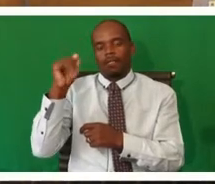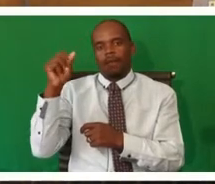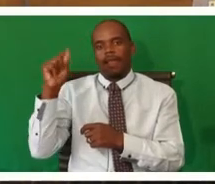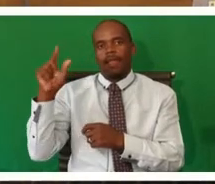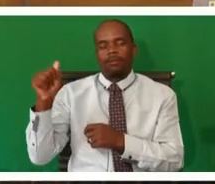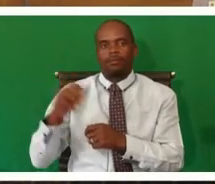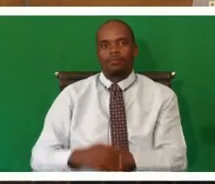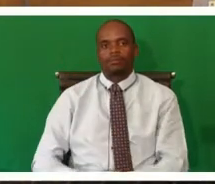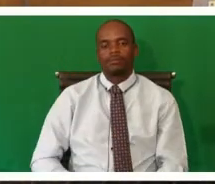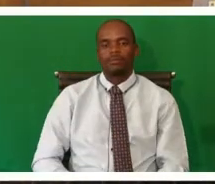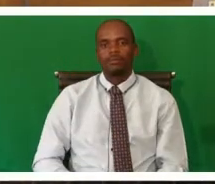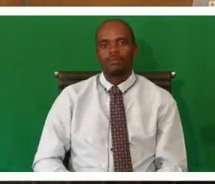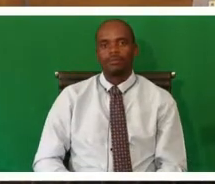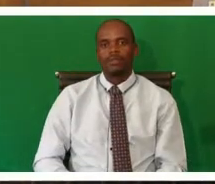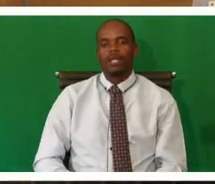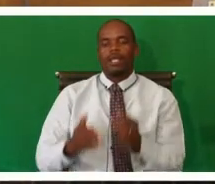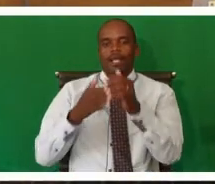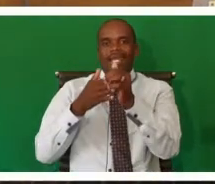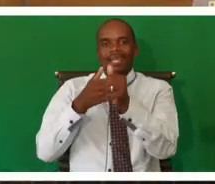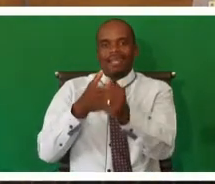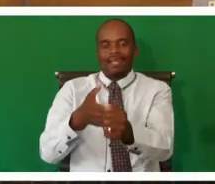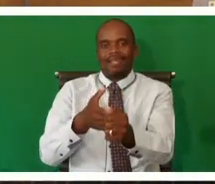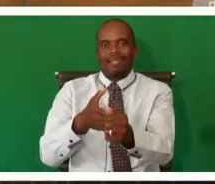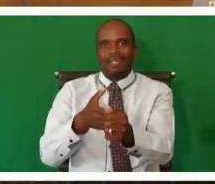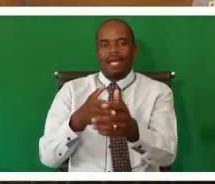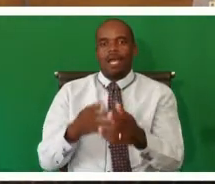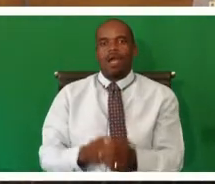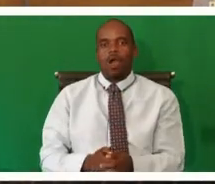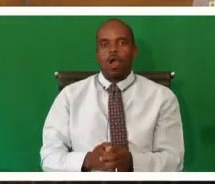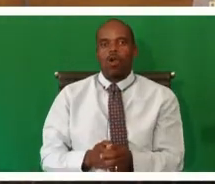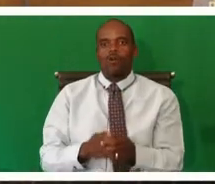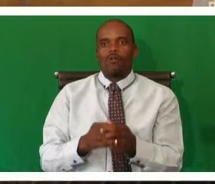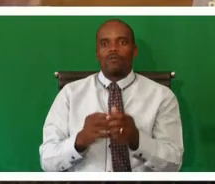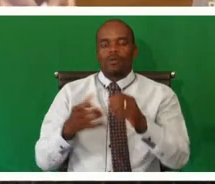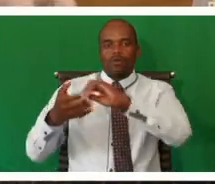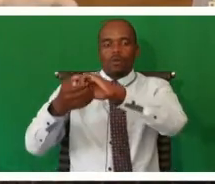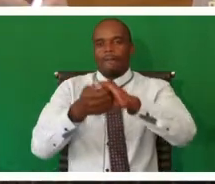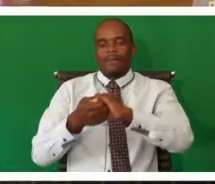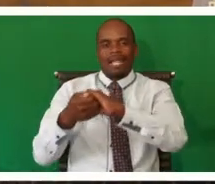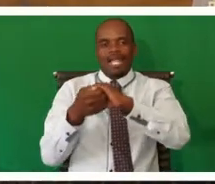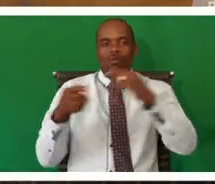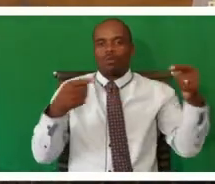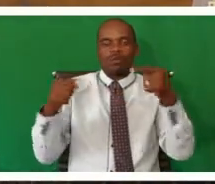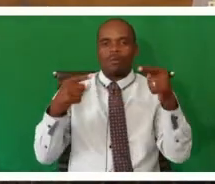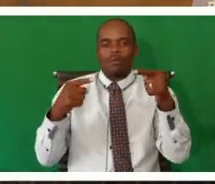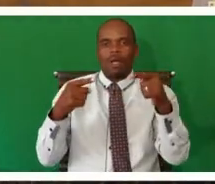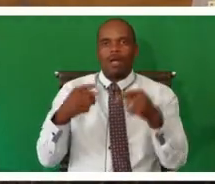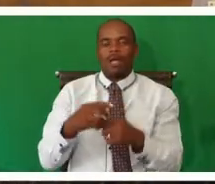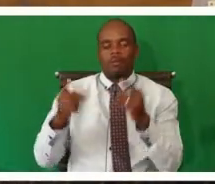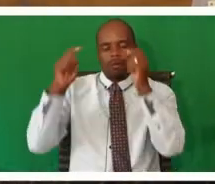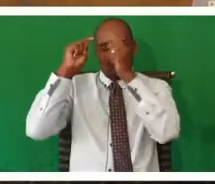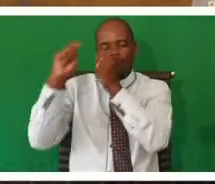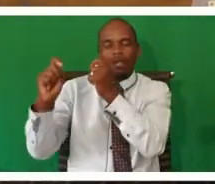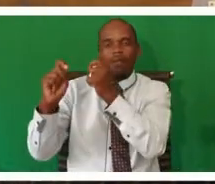the Leader of the Opposition, Honorable Jungelson,